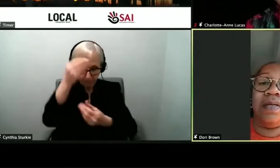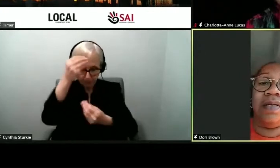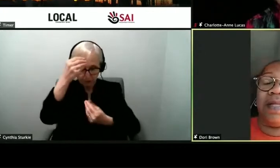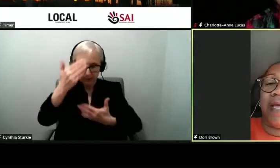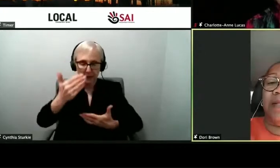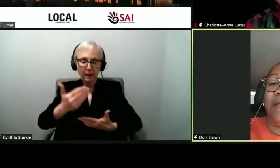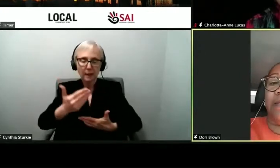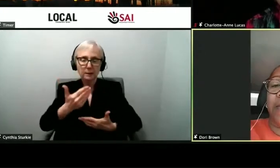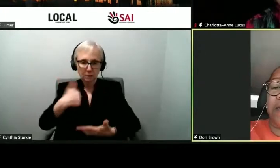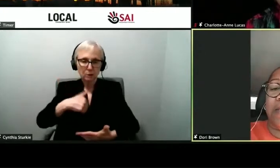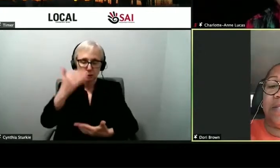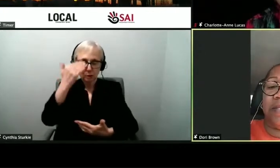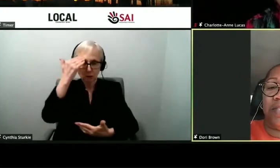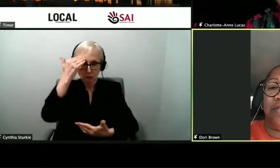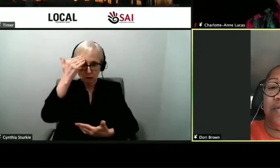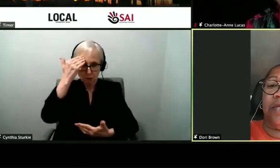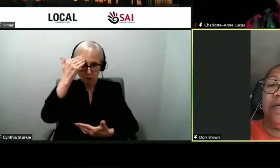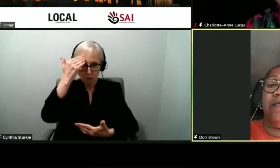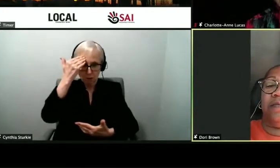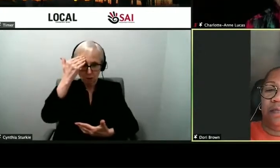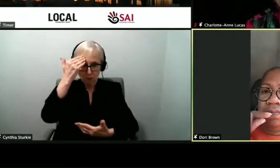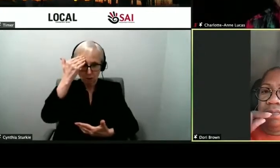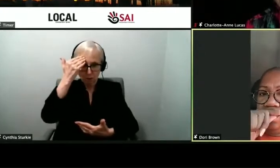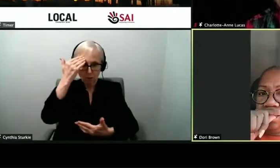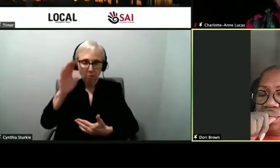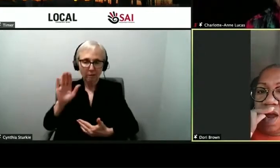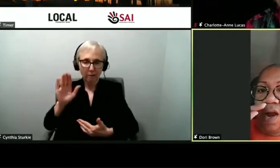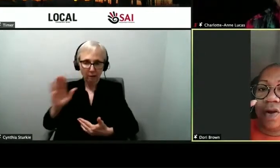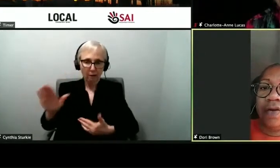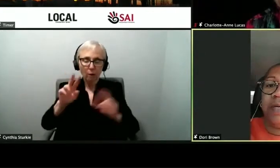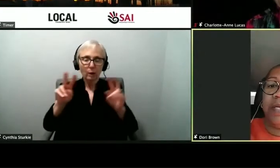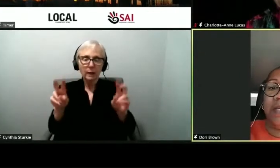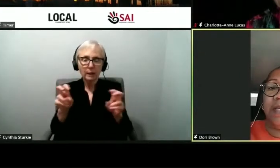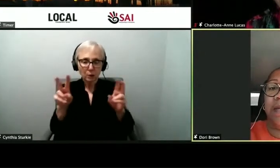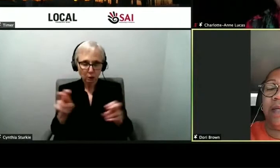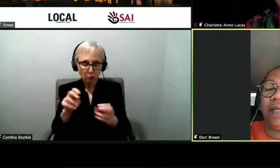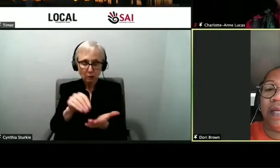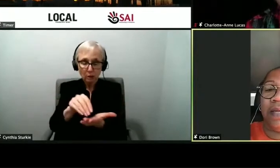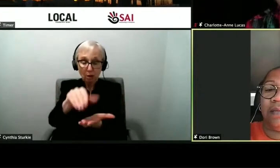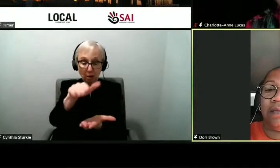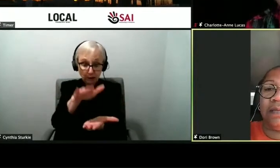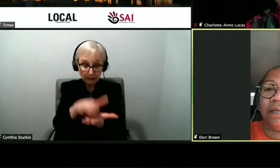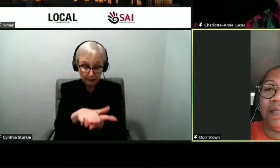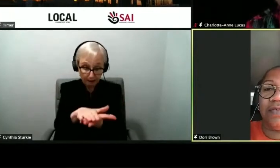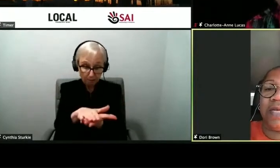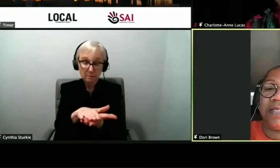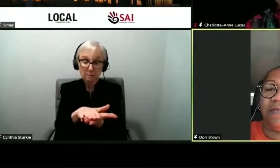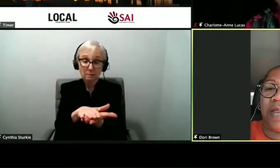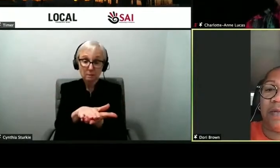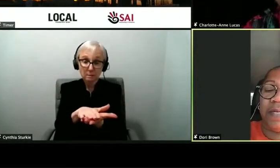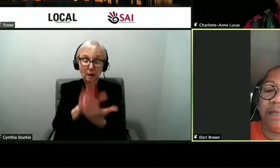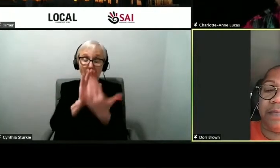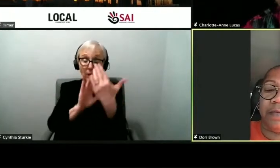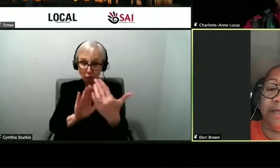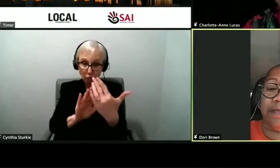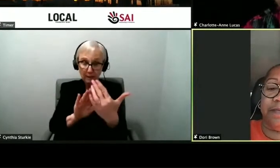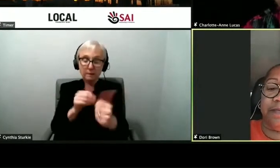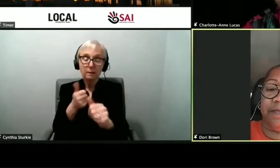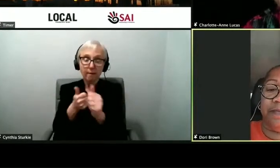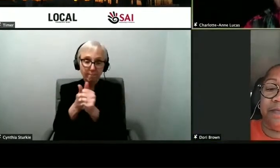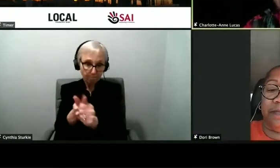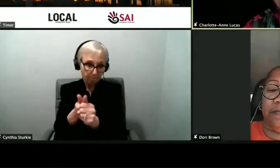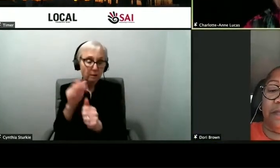sure that the residents' issues are noted addressed and followed up